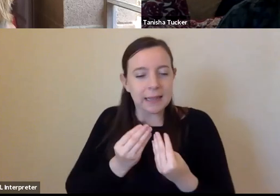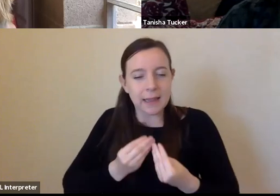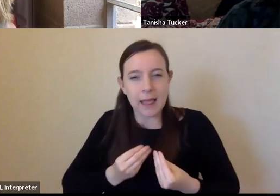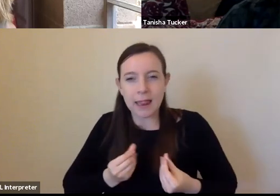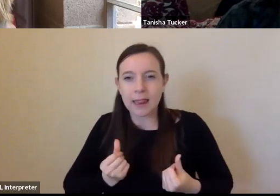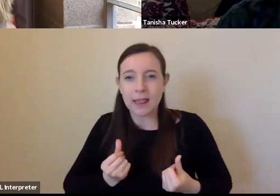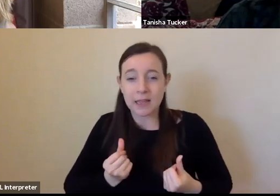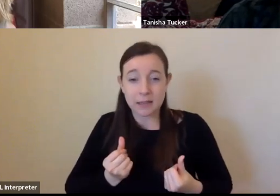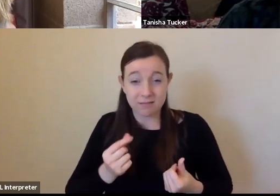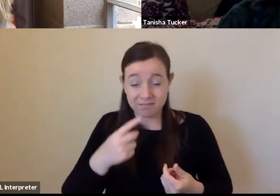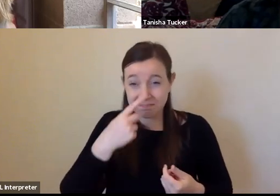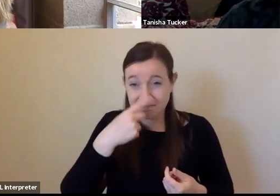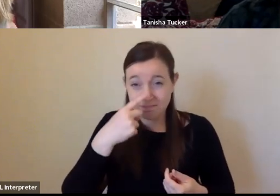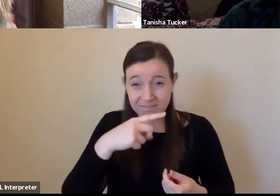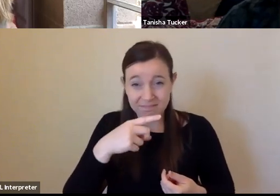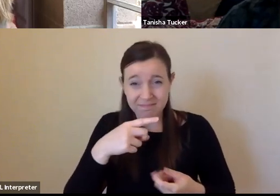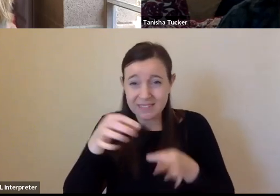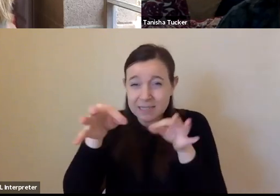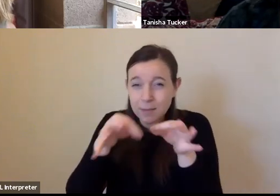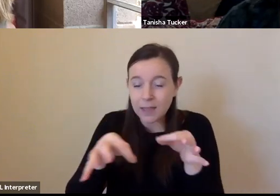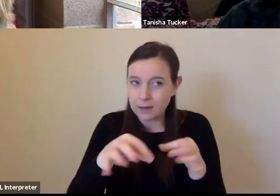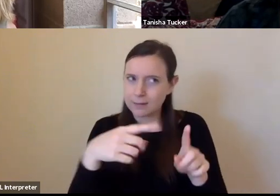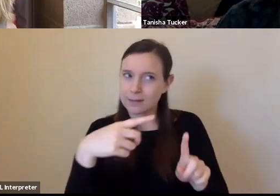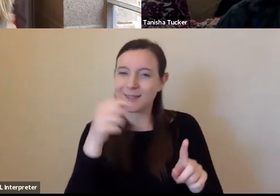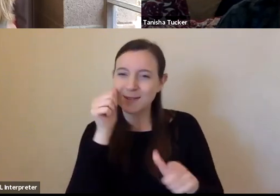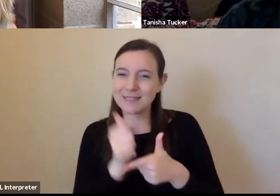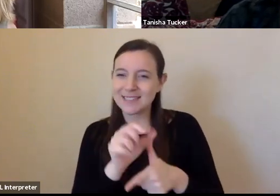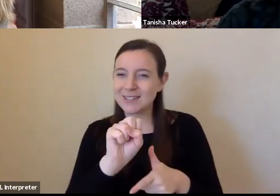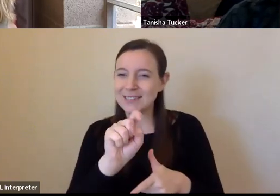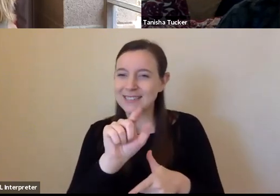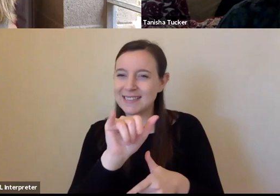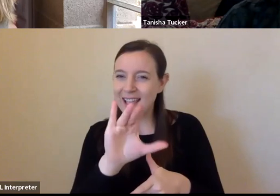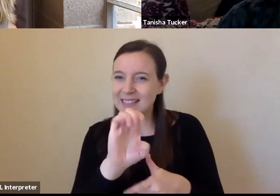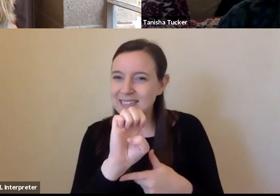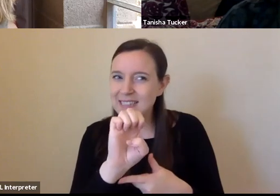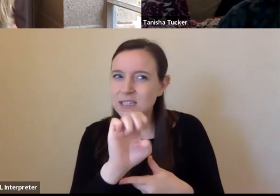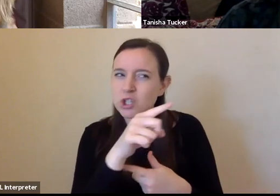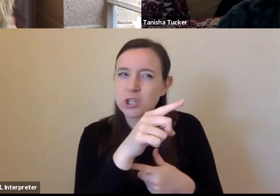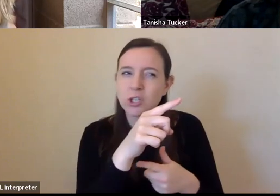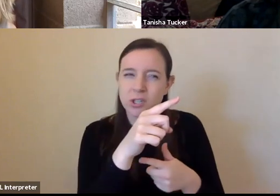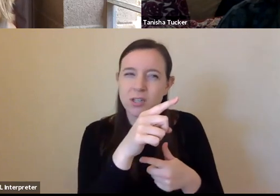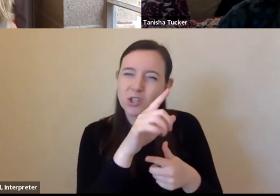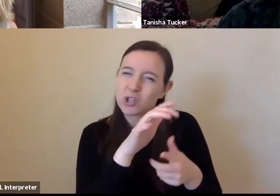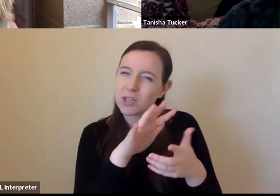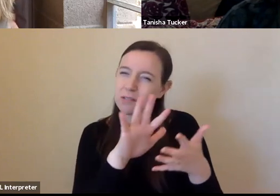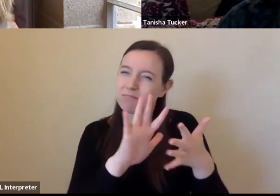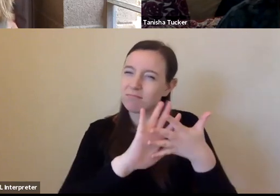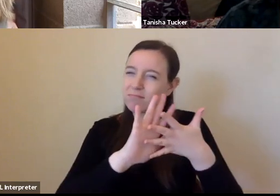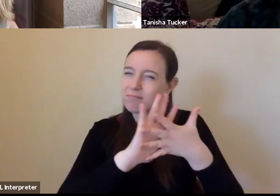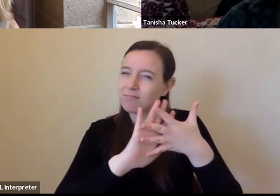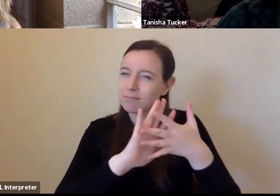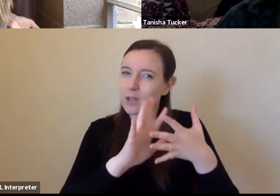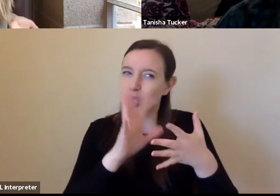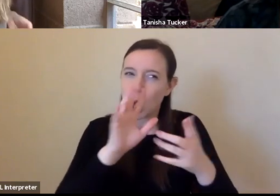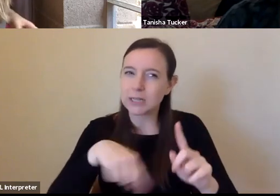just alluded to that, but that these relationships are about health and healing